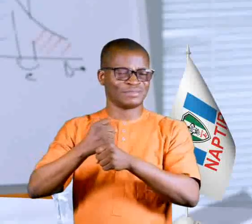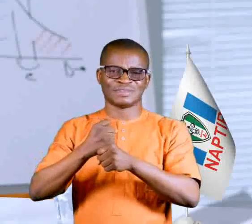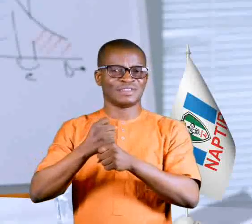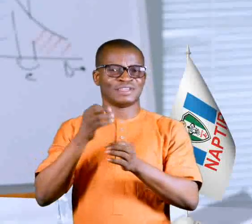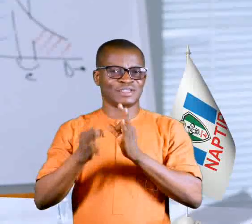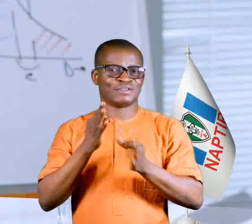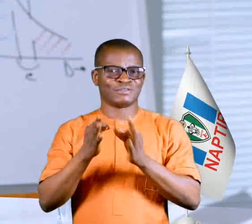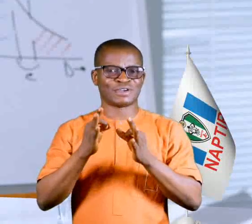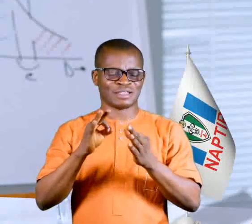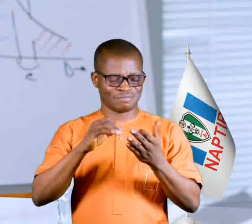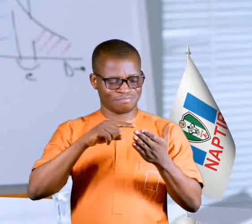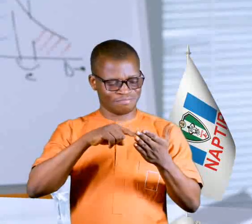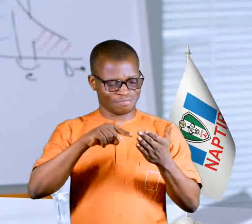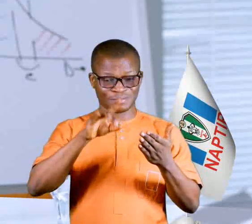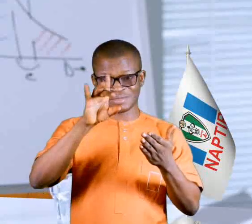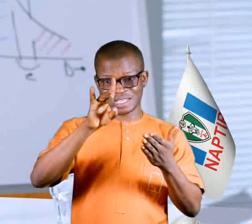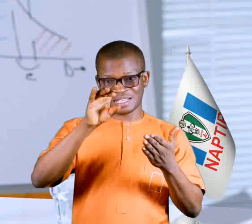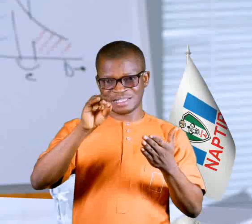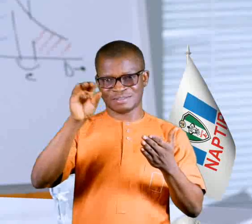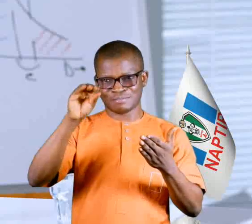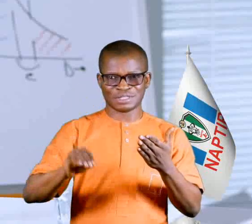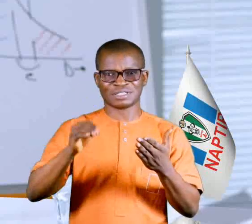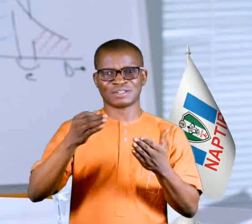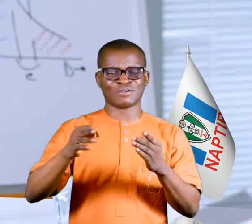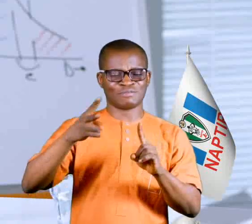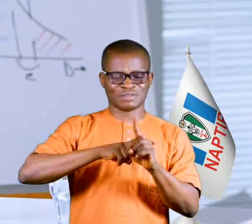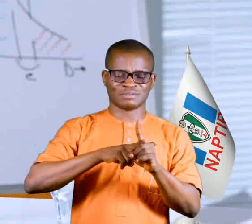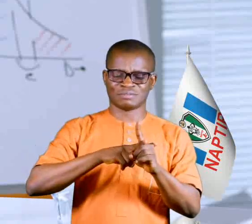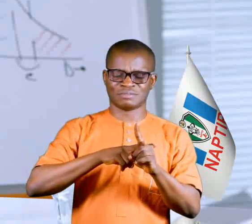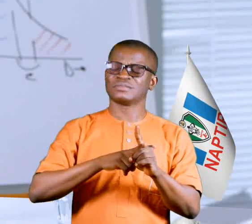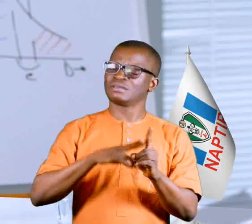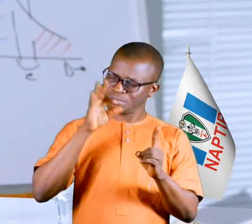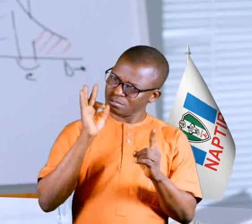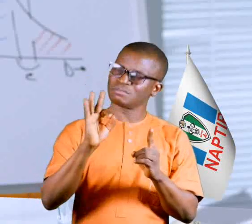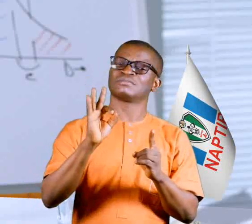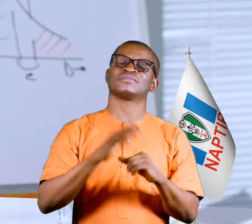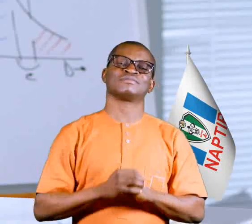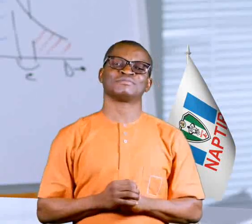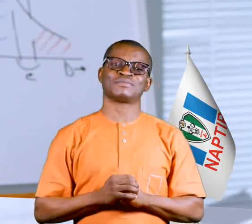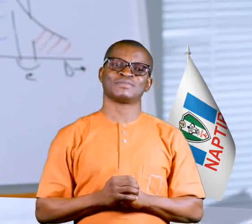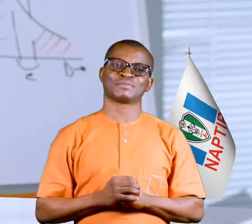if I give the implementation 80%, I have not overrated it.